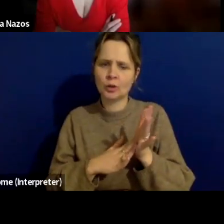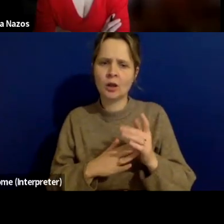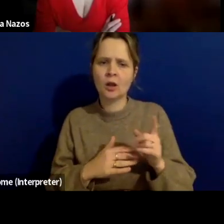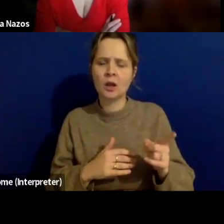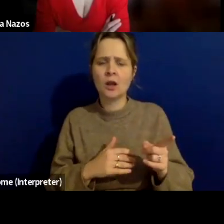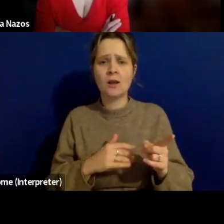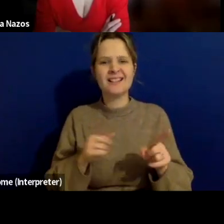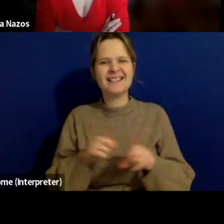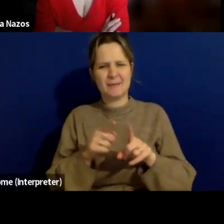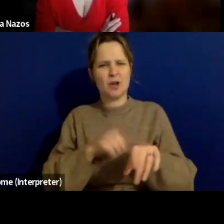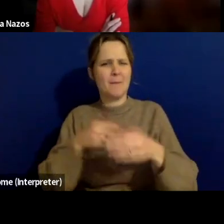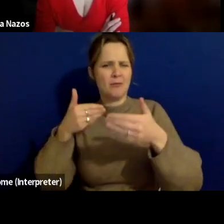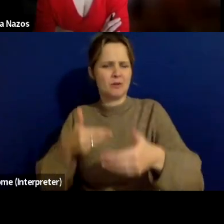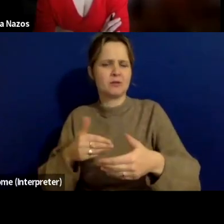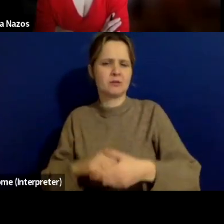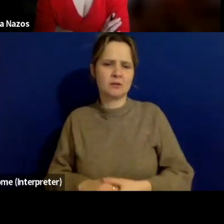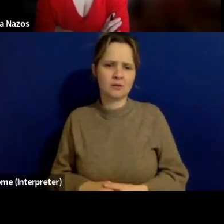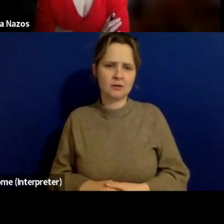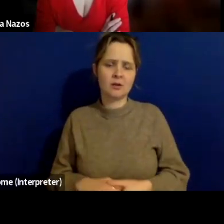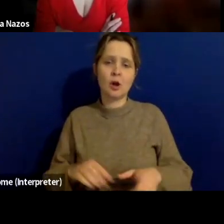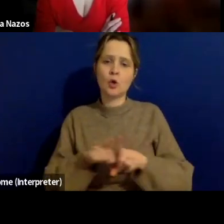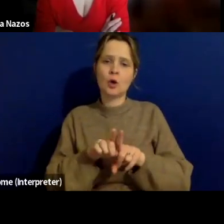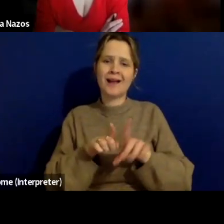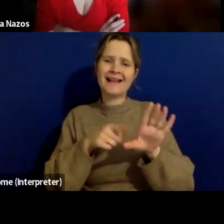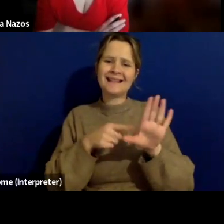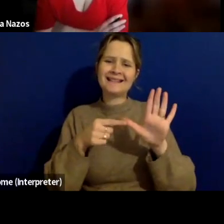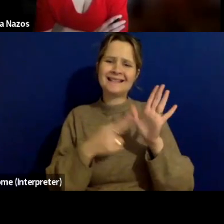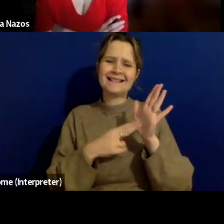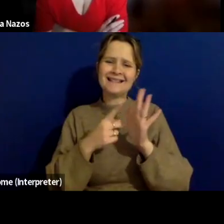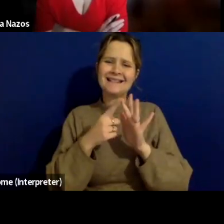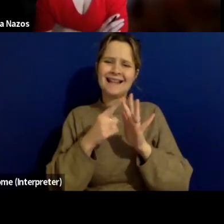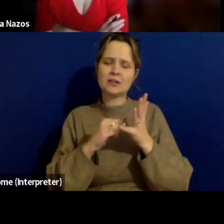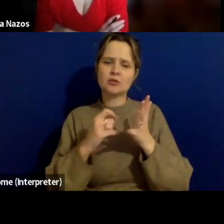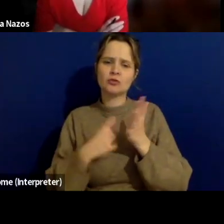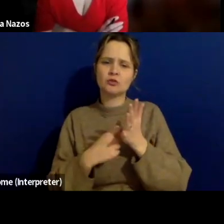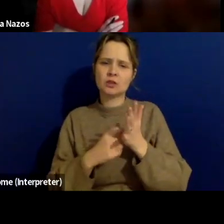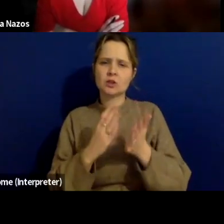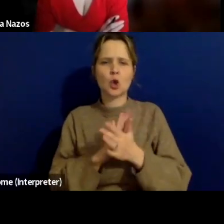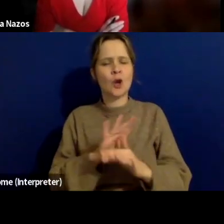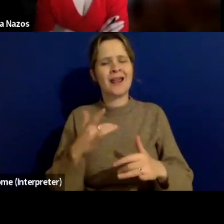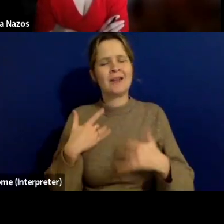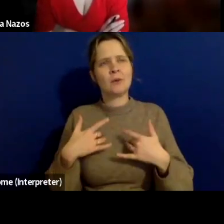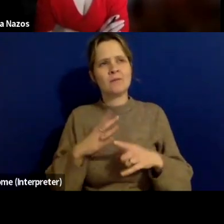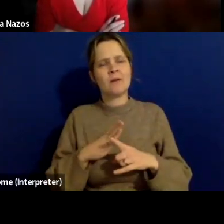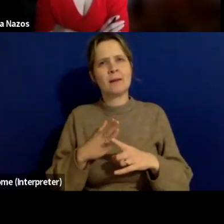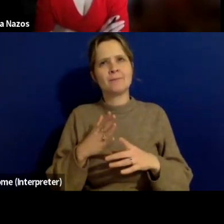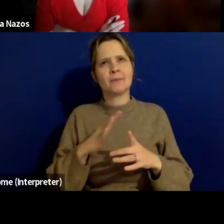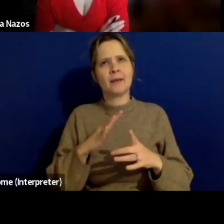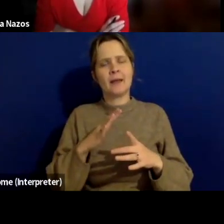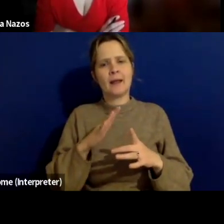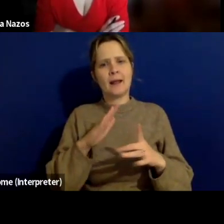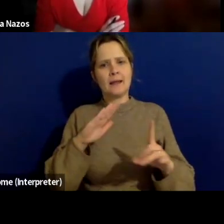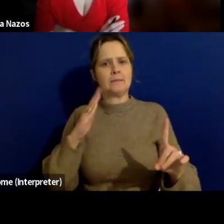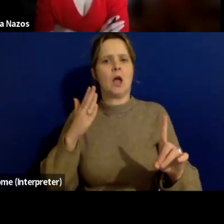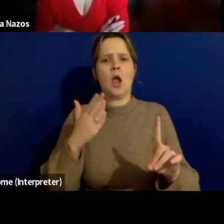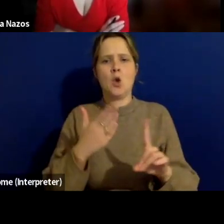of them. I love the poetry of Yannis Ritsos, not everything, but I found very inspiring things inside.